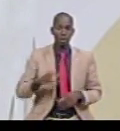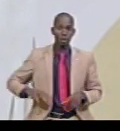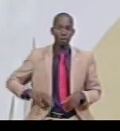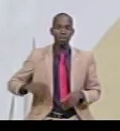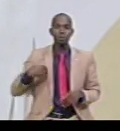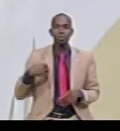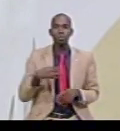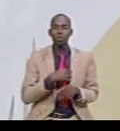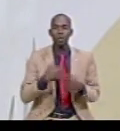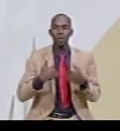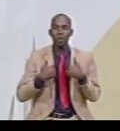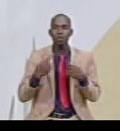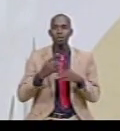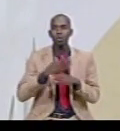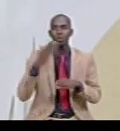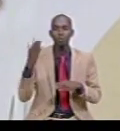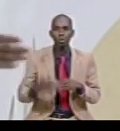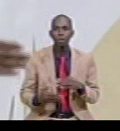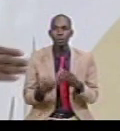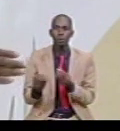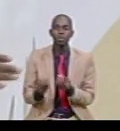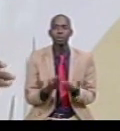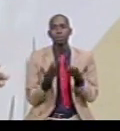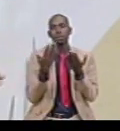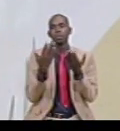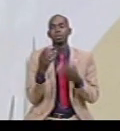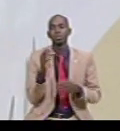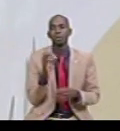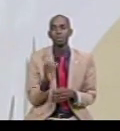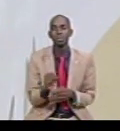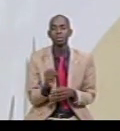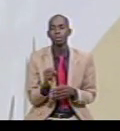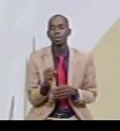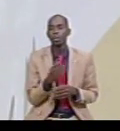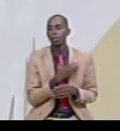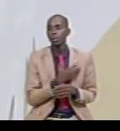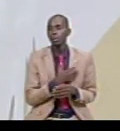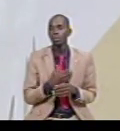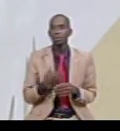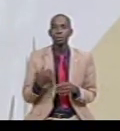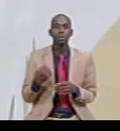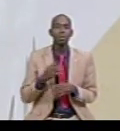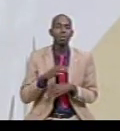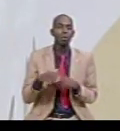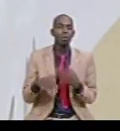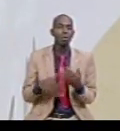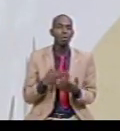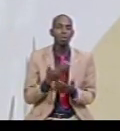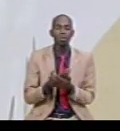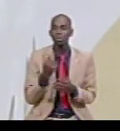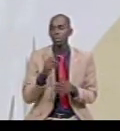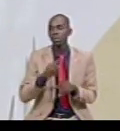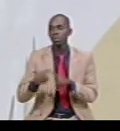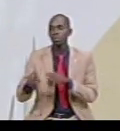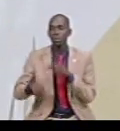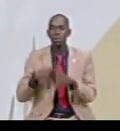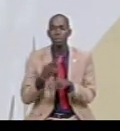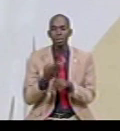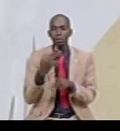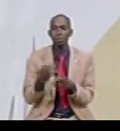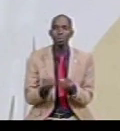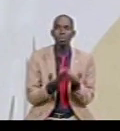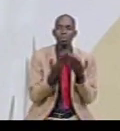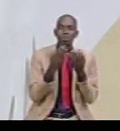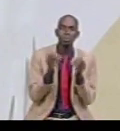sacrifice talk about the symbols of the Old Testament all the kind of offerings that were made either with tortoise